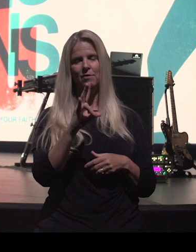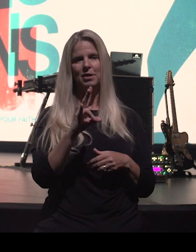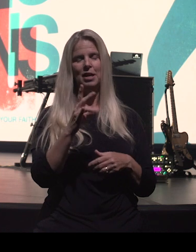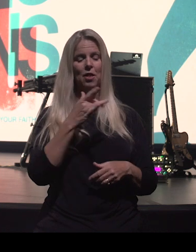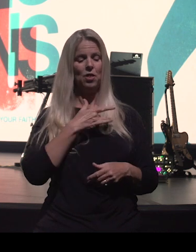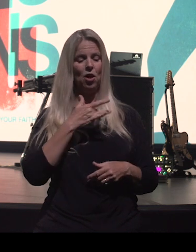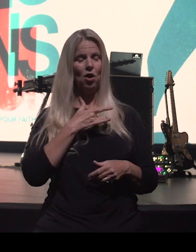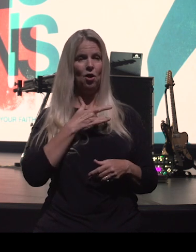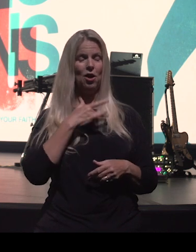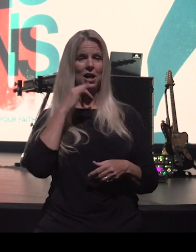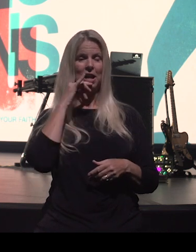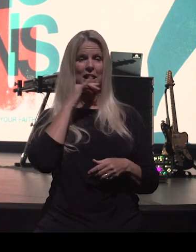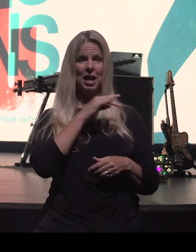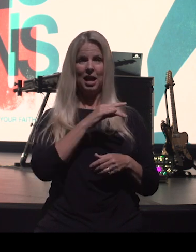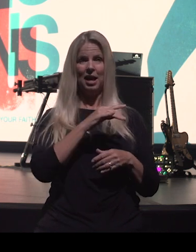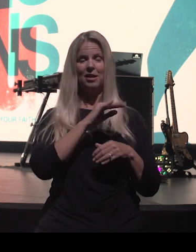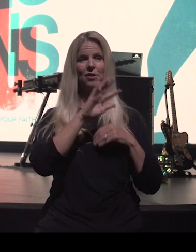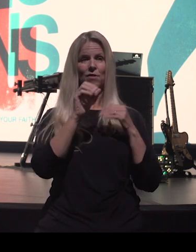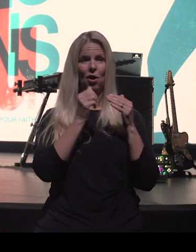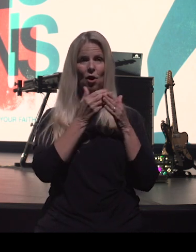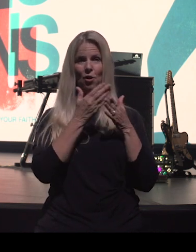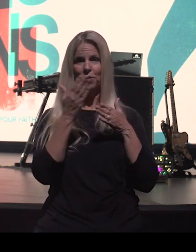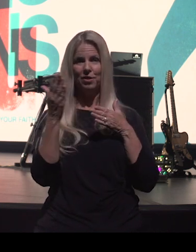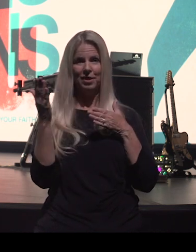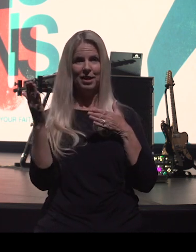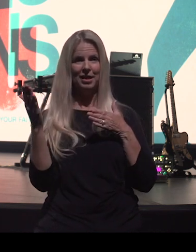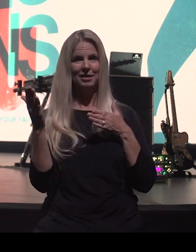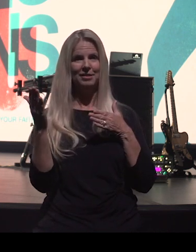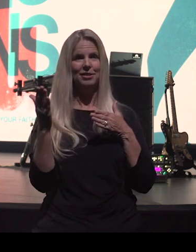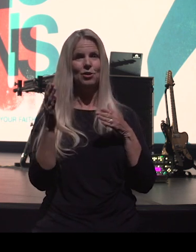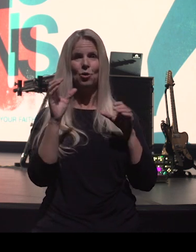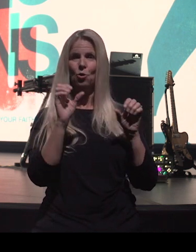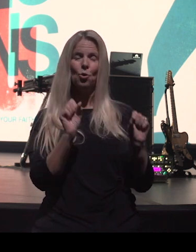all things and desperately sick, who can understand it?